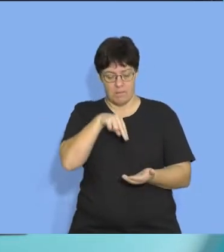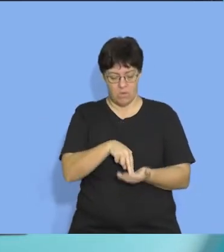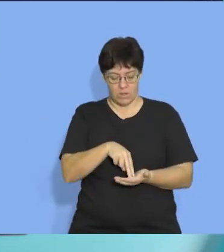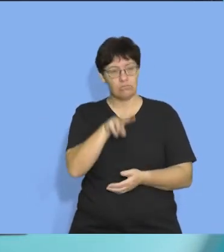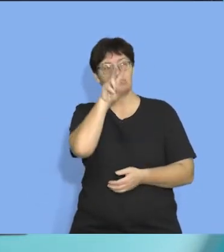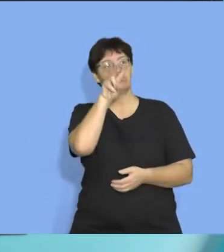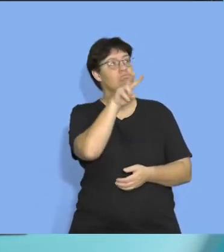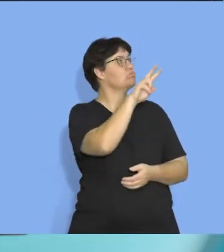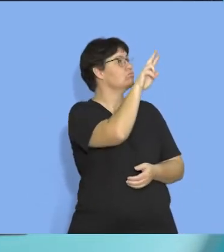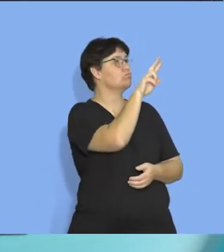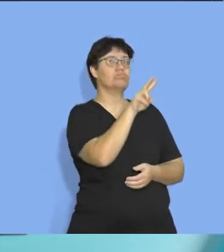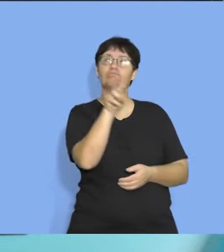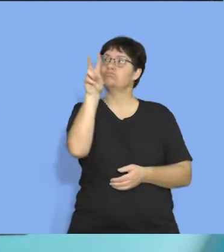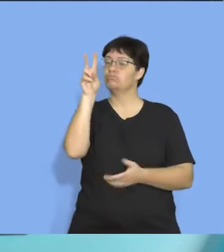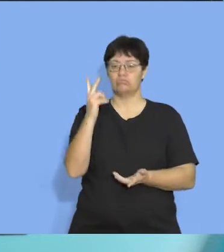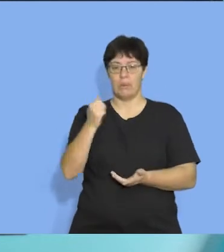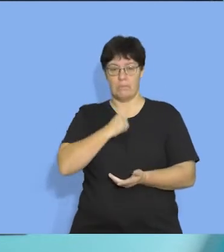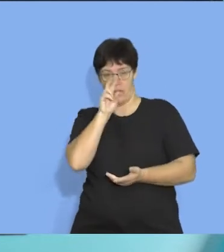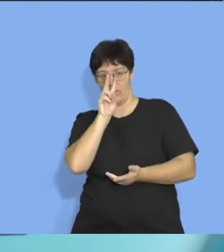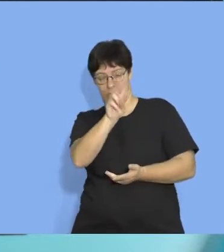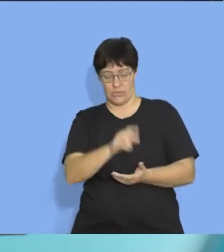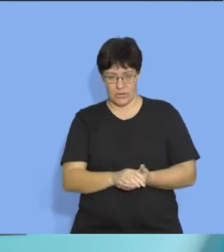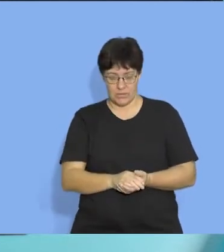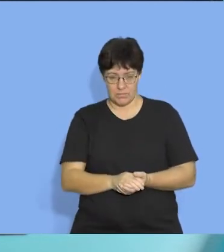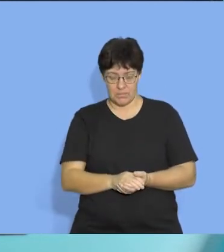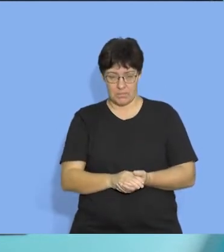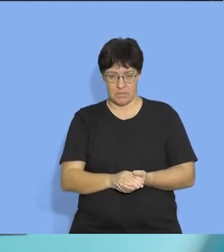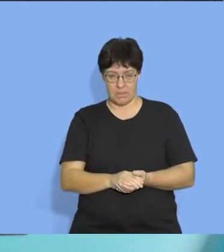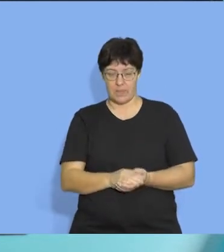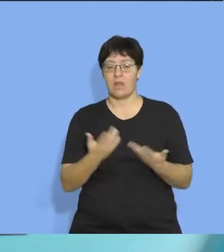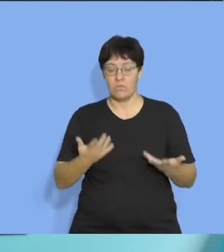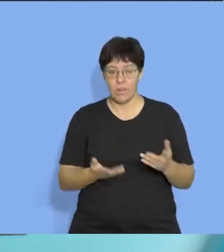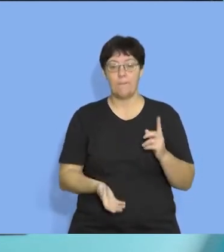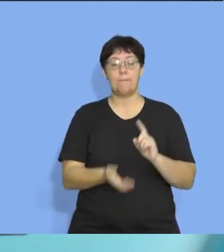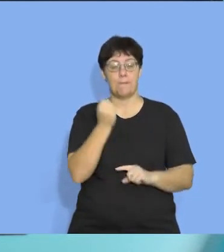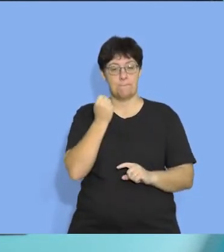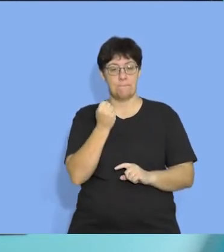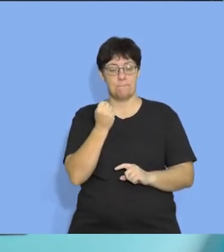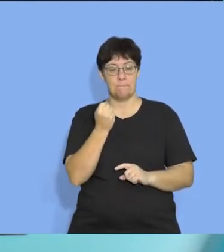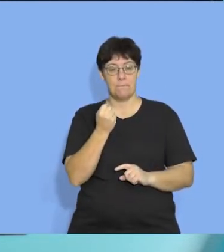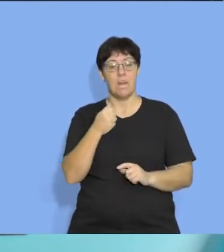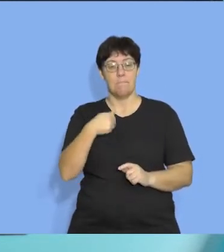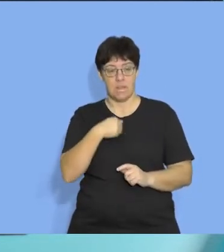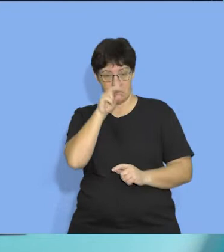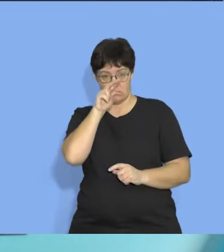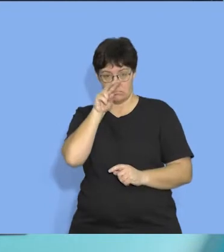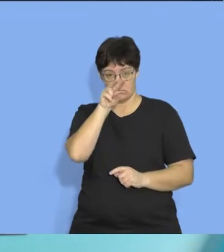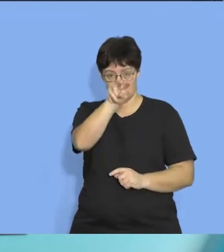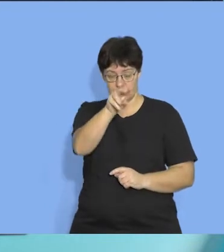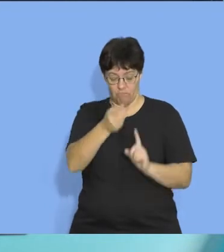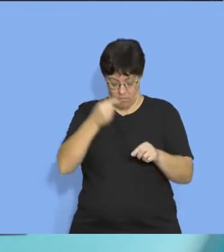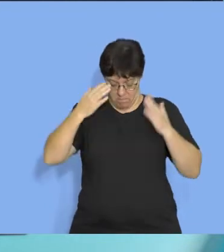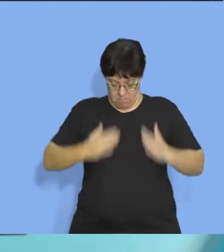certain point of view. And that's what we're talking about, is we're going to define where we're looking at the